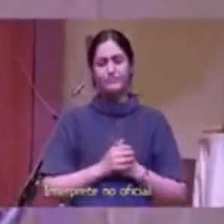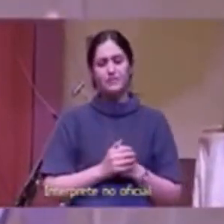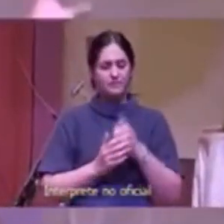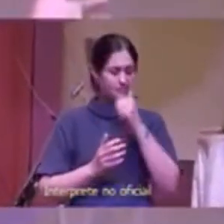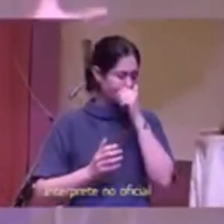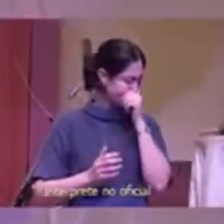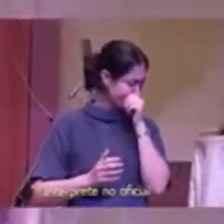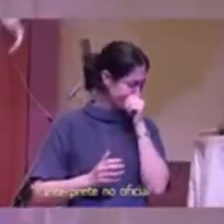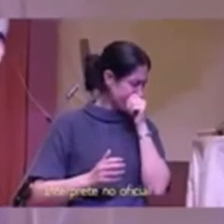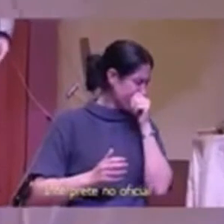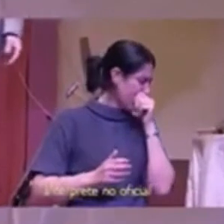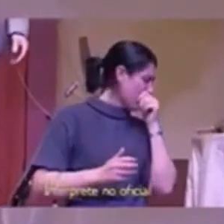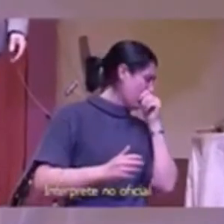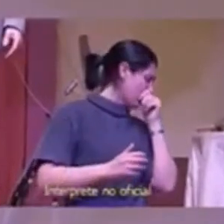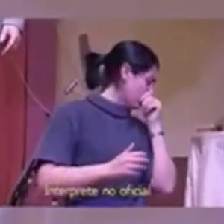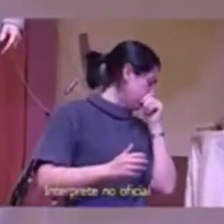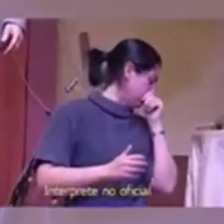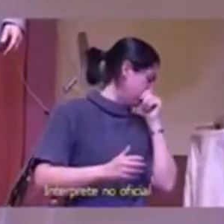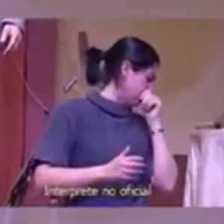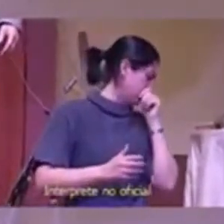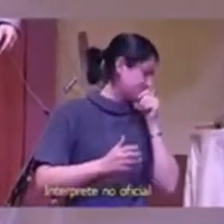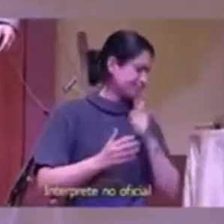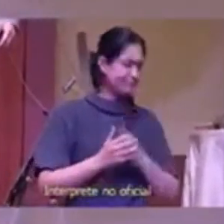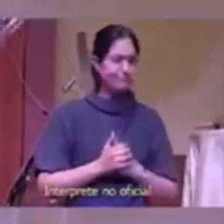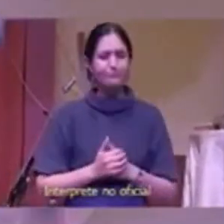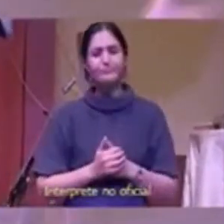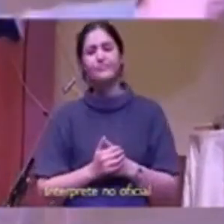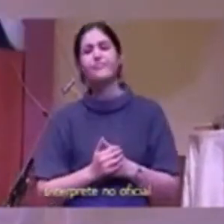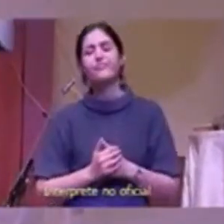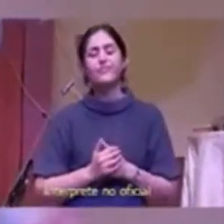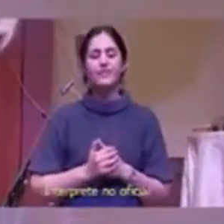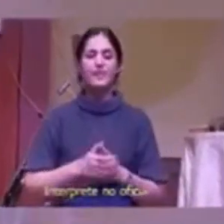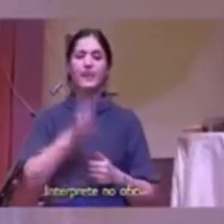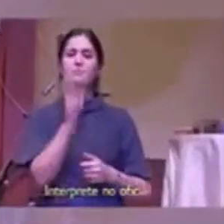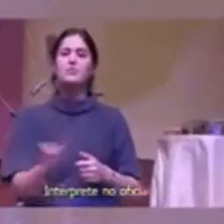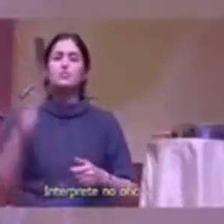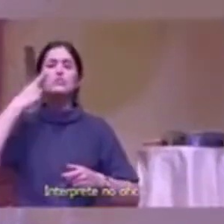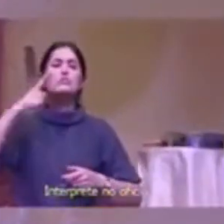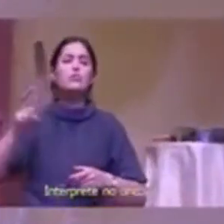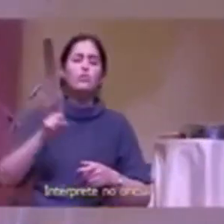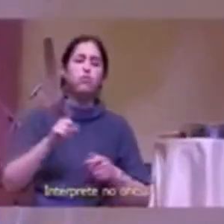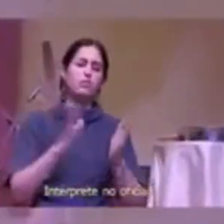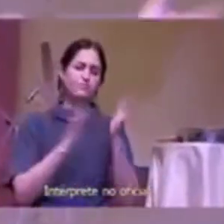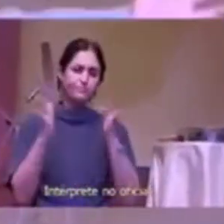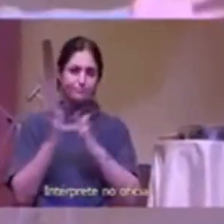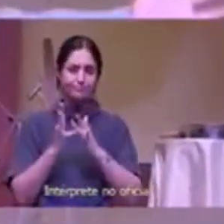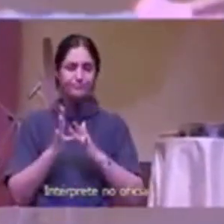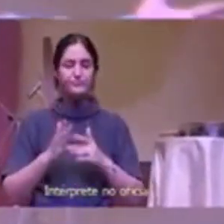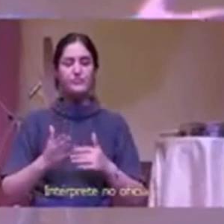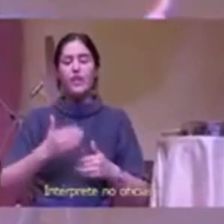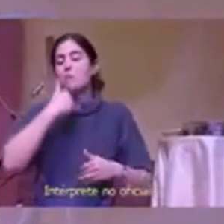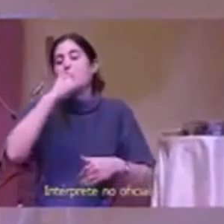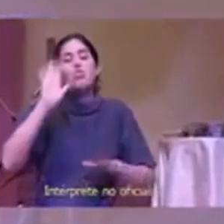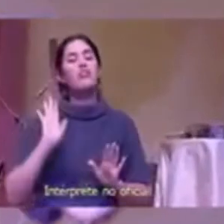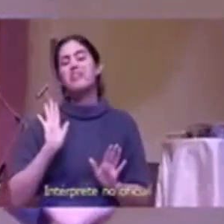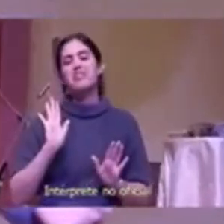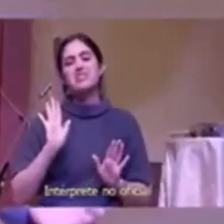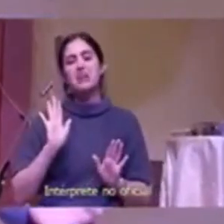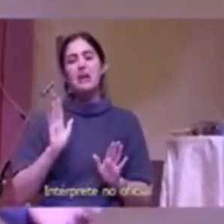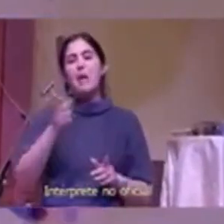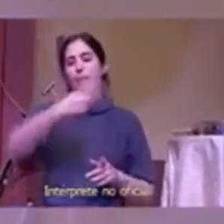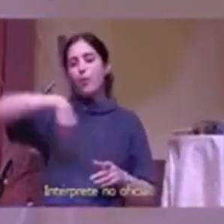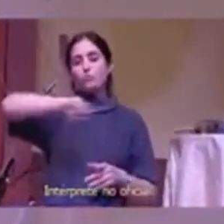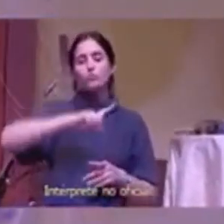los pobres. To those who don't know Jesus. Los que no conocen a Cristo. To the sick. Los enfermos. Whatever, it doesn't matter. No